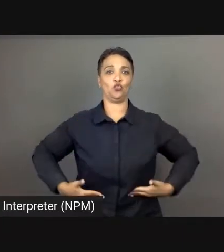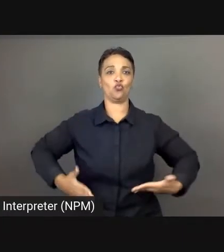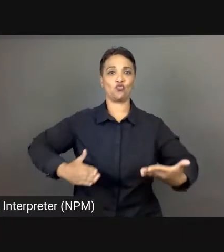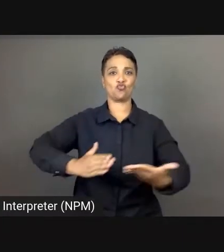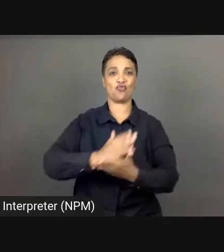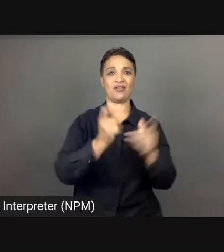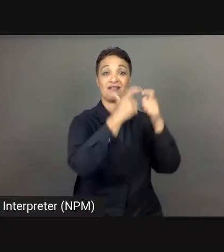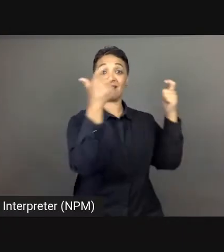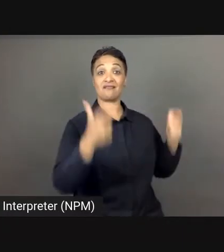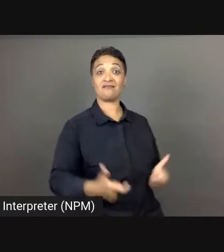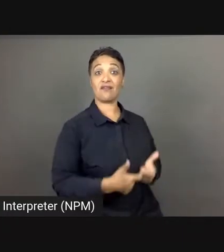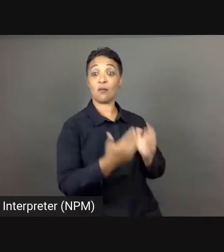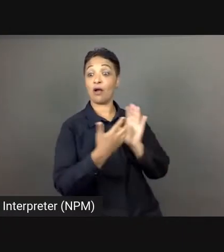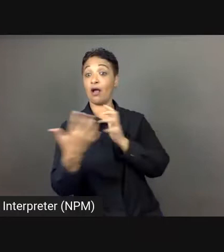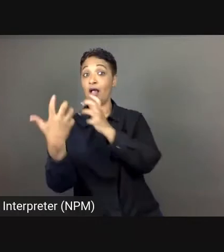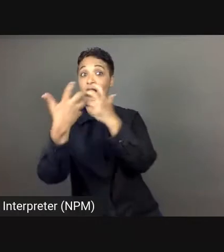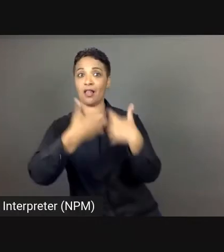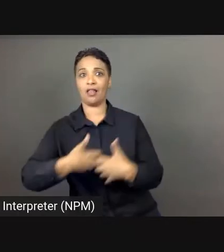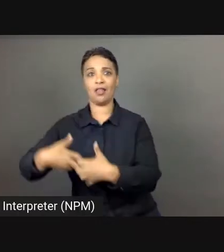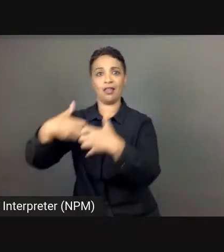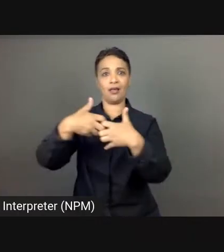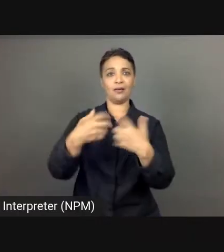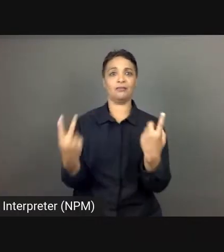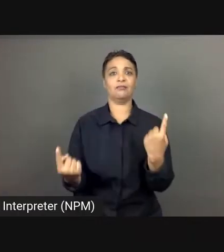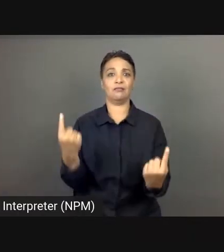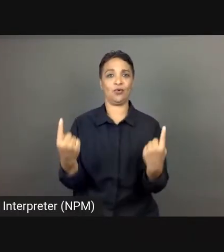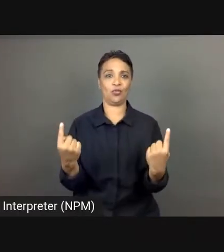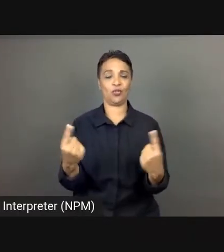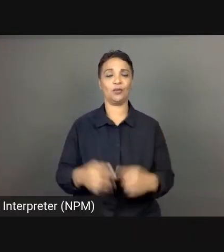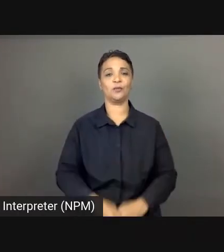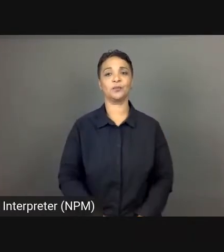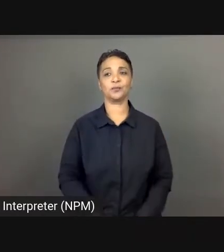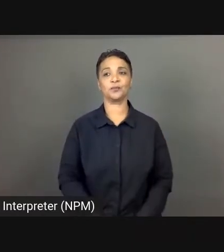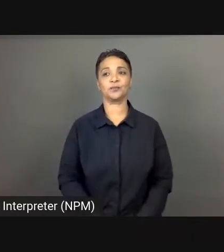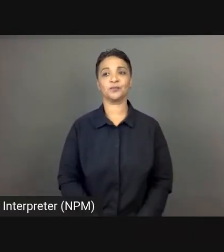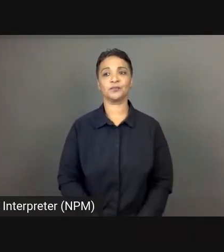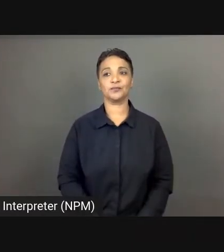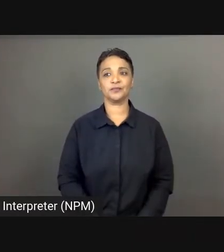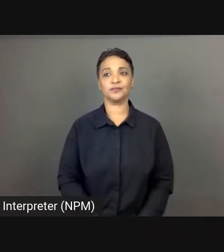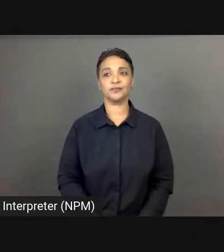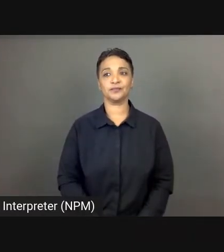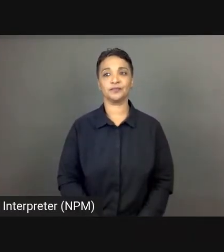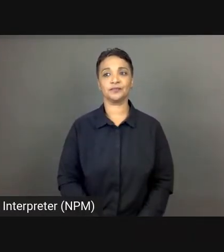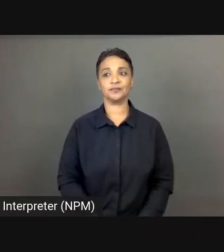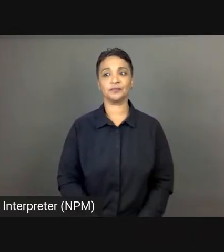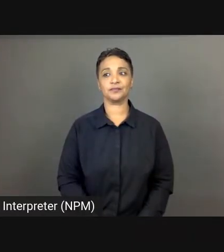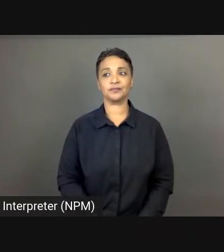frameworks. And this has then led to some sort of